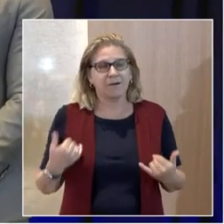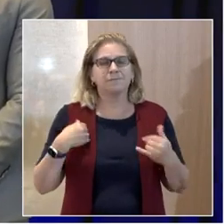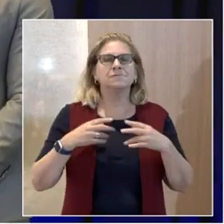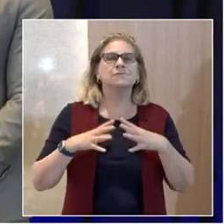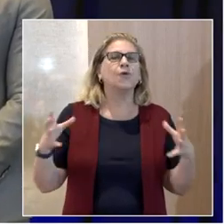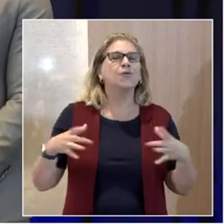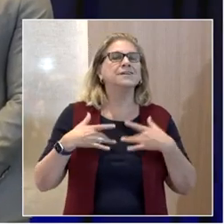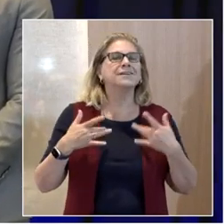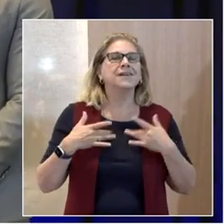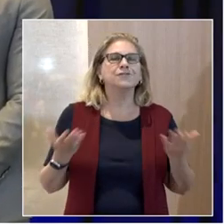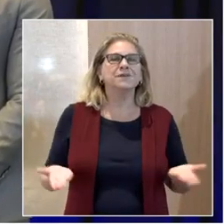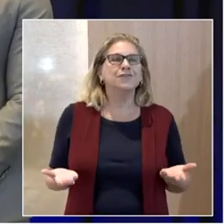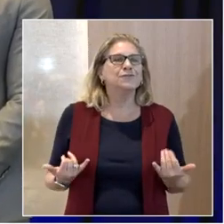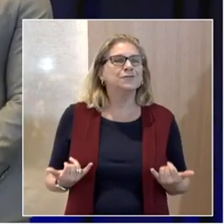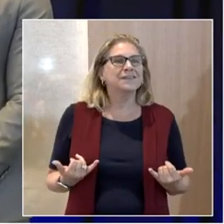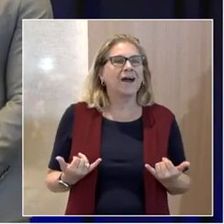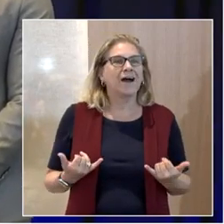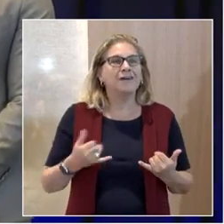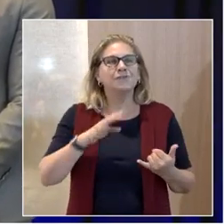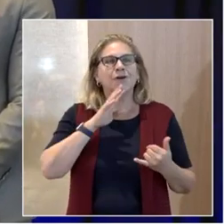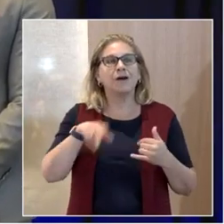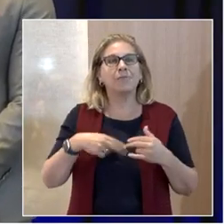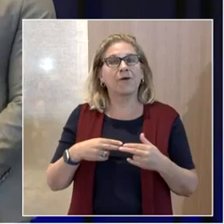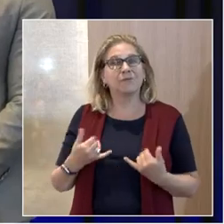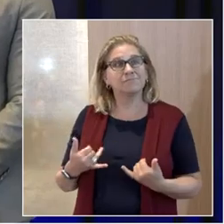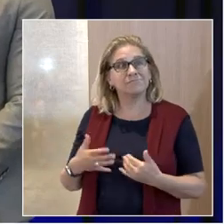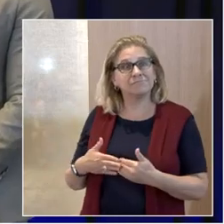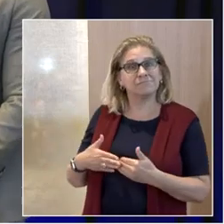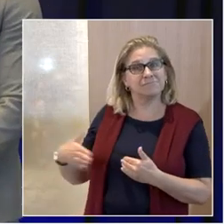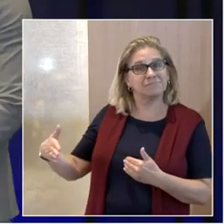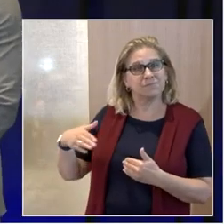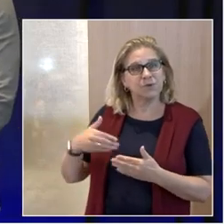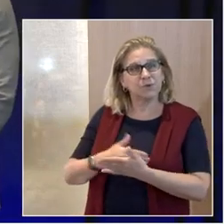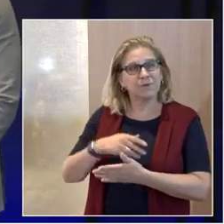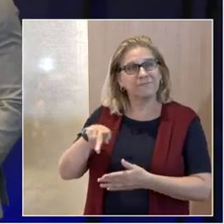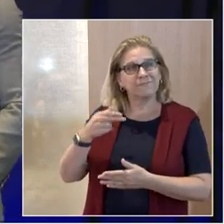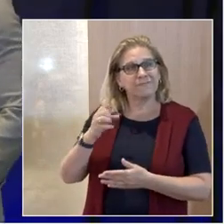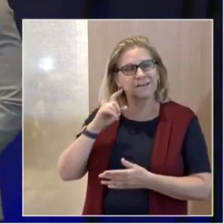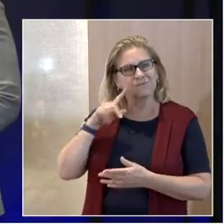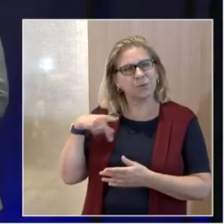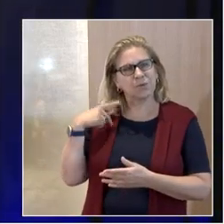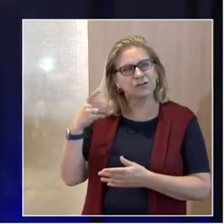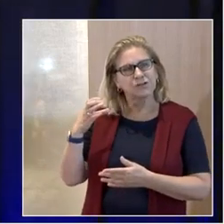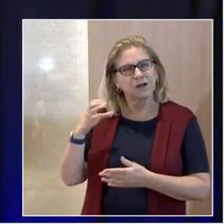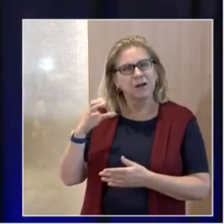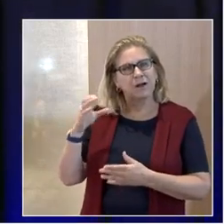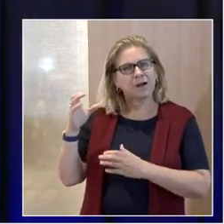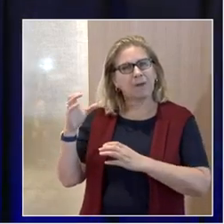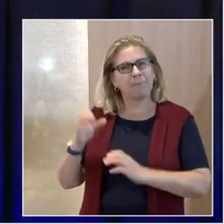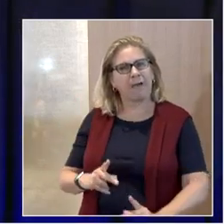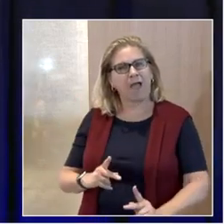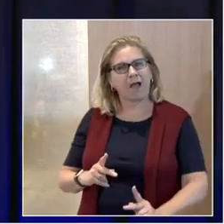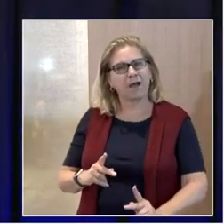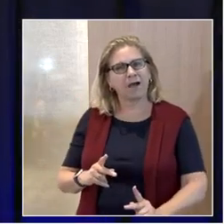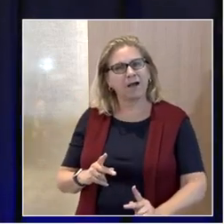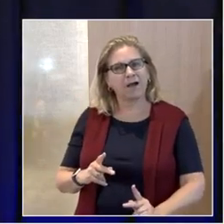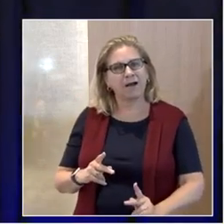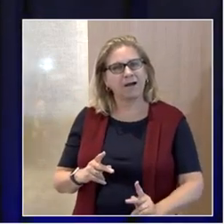today to talk about the next phase of the district's comeback. Jaron? Thank you so much, Leona.